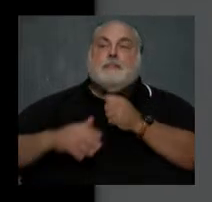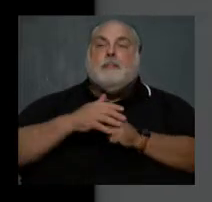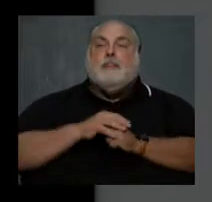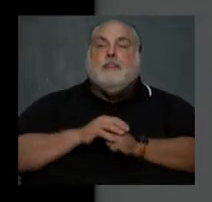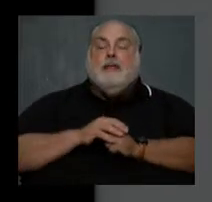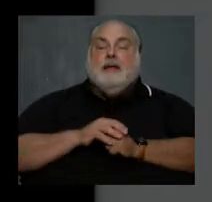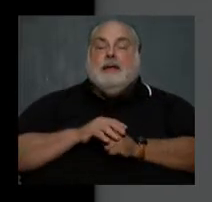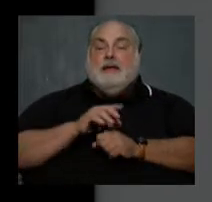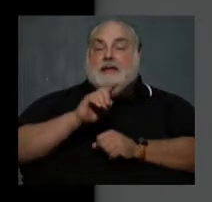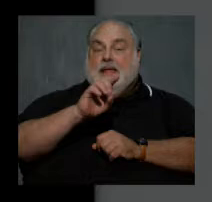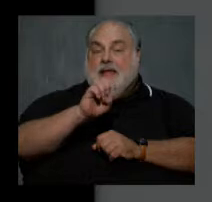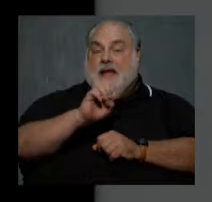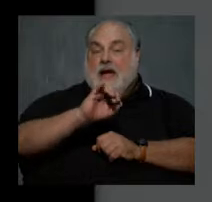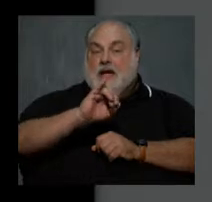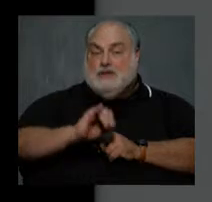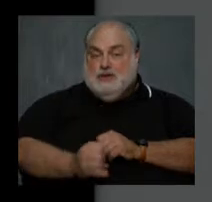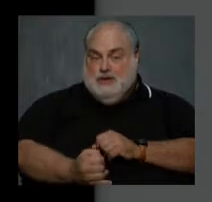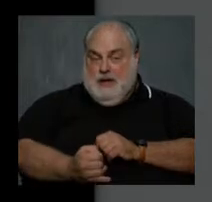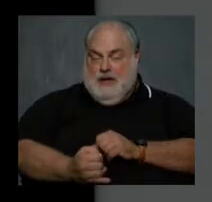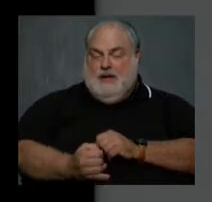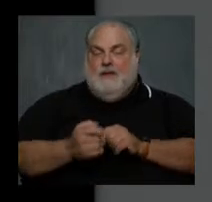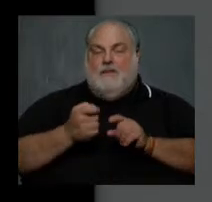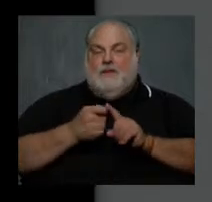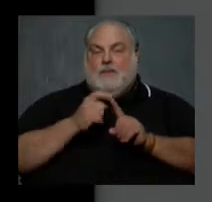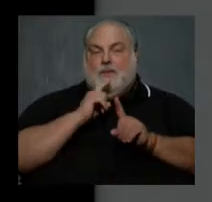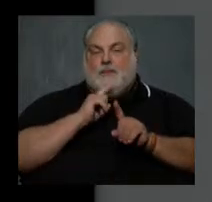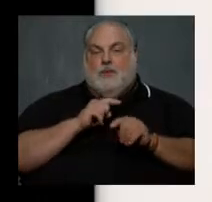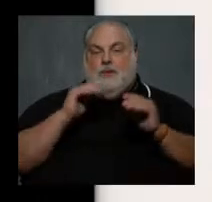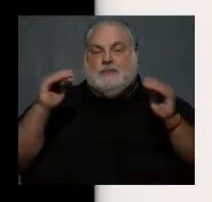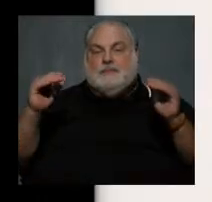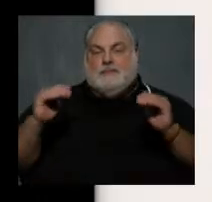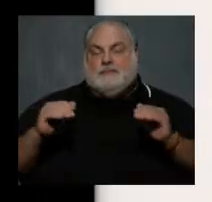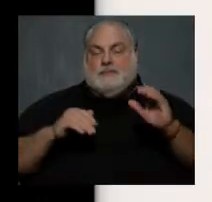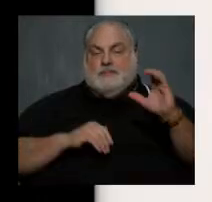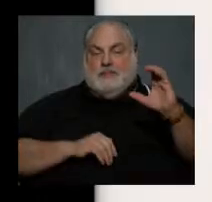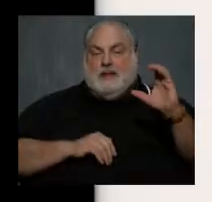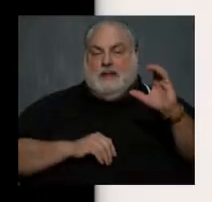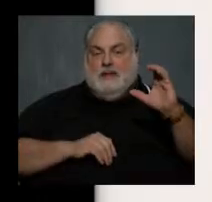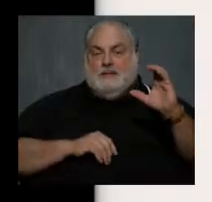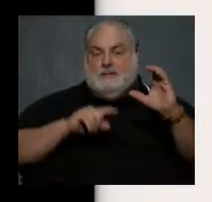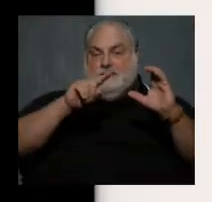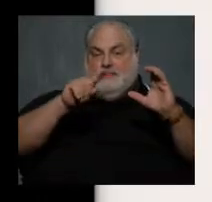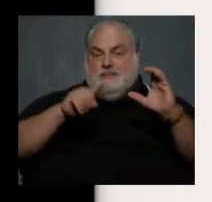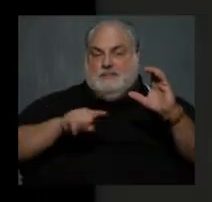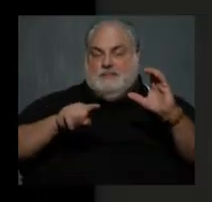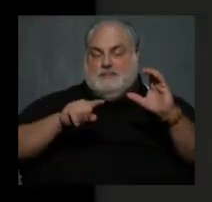and J of the agenda staff report. Item number C, file number